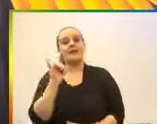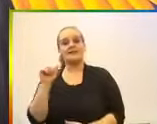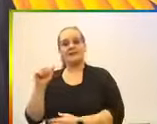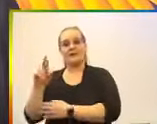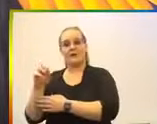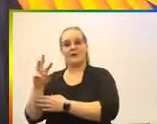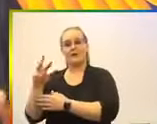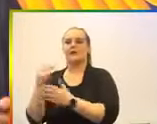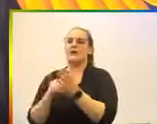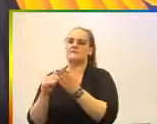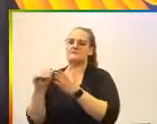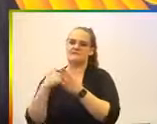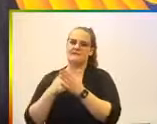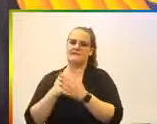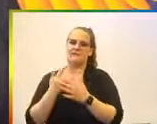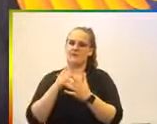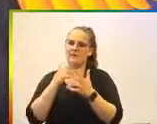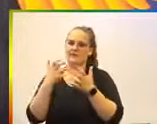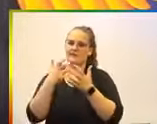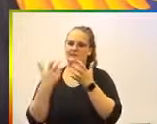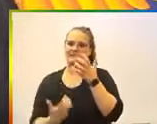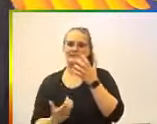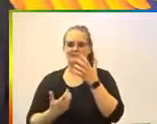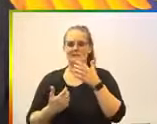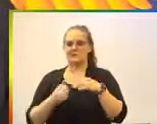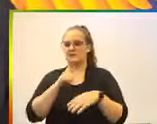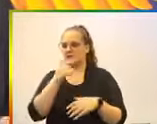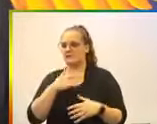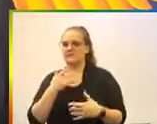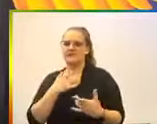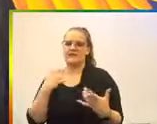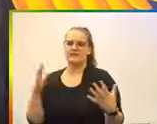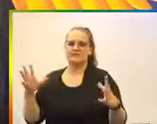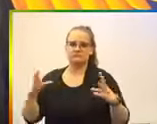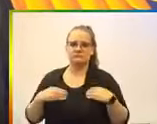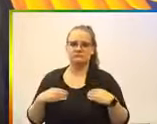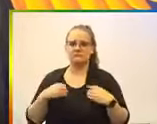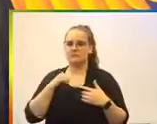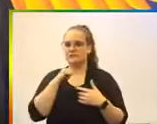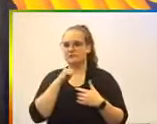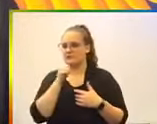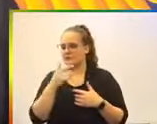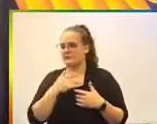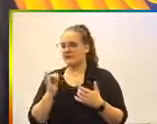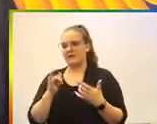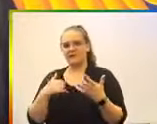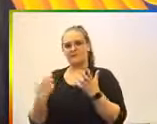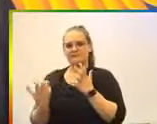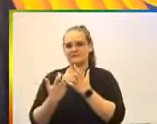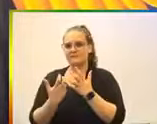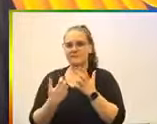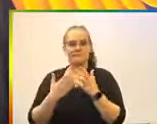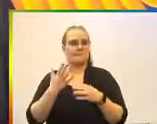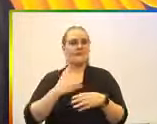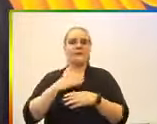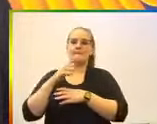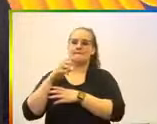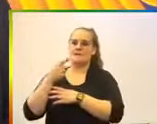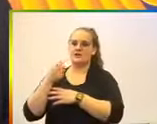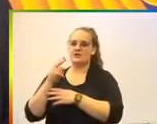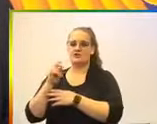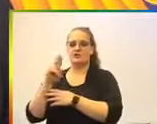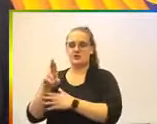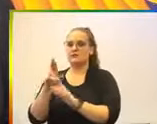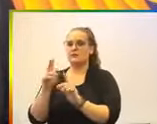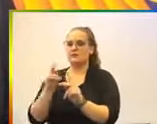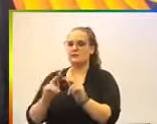place. Sometimes I don't feel welcomed. Sometimes I don't feel like I belong. My gender gets mistaken.